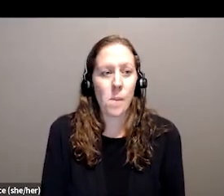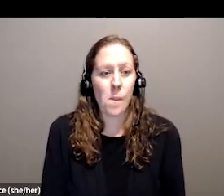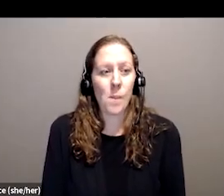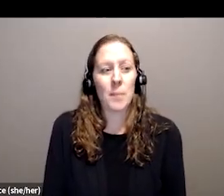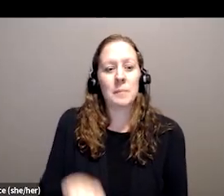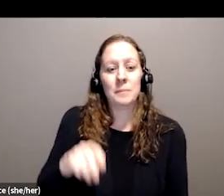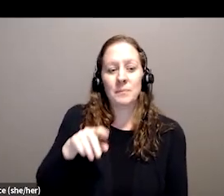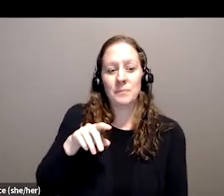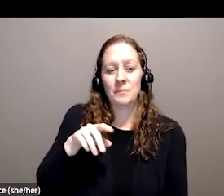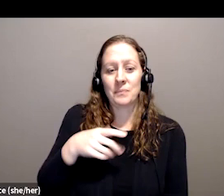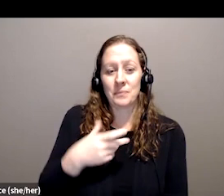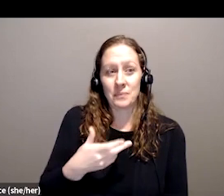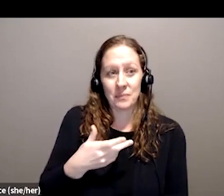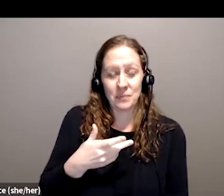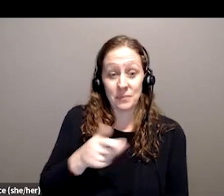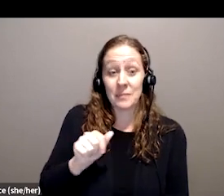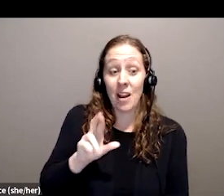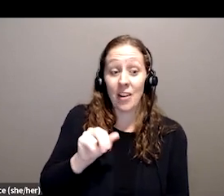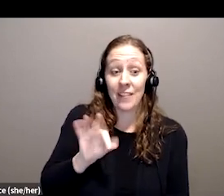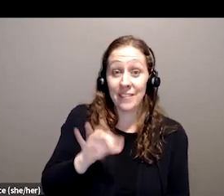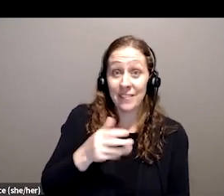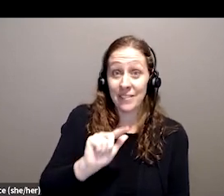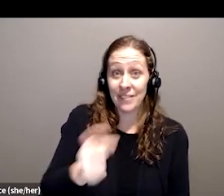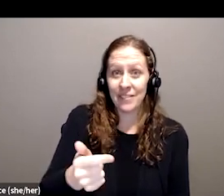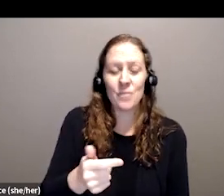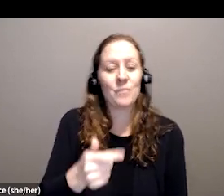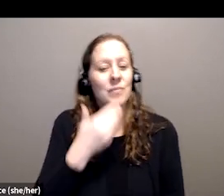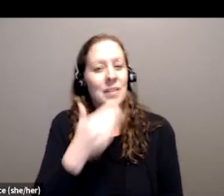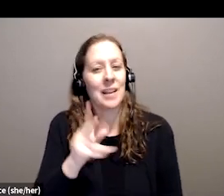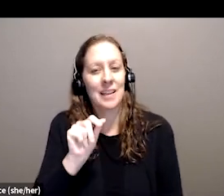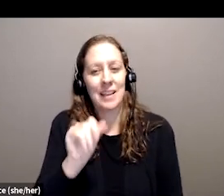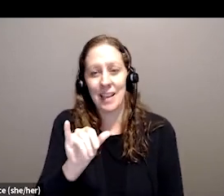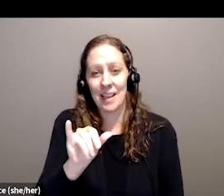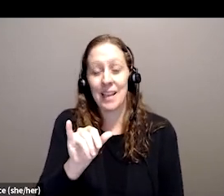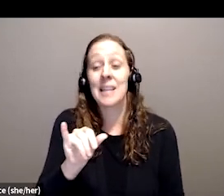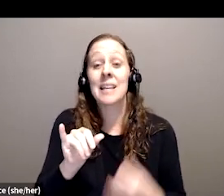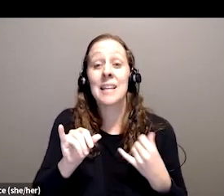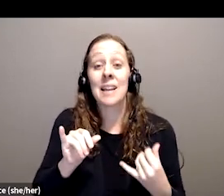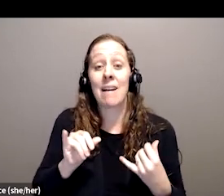All right, Thank you. back over to Arif. Thank you so much, Kay. So